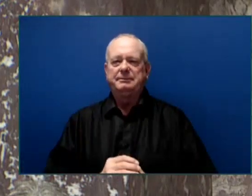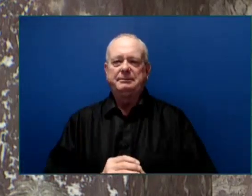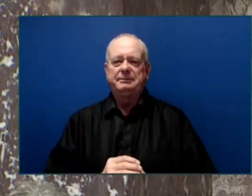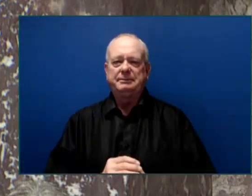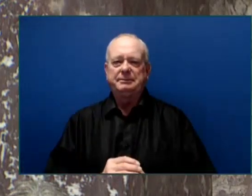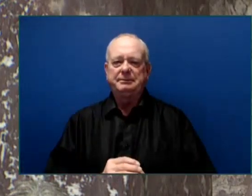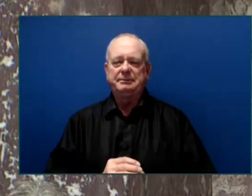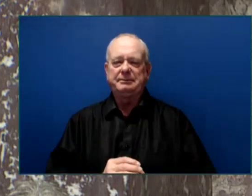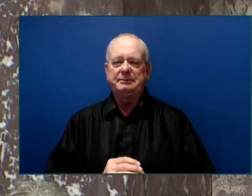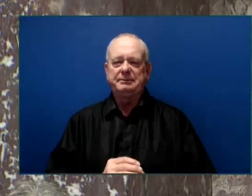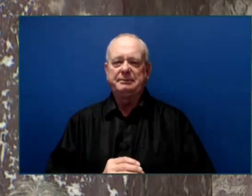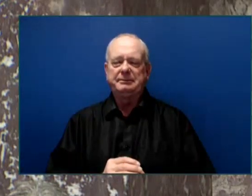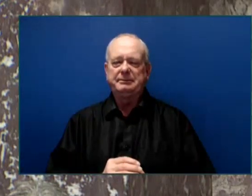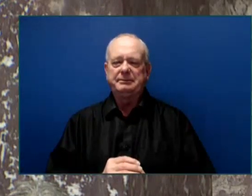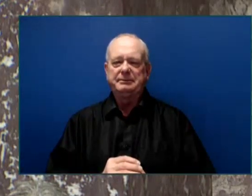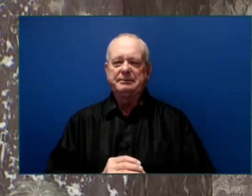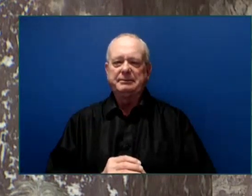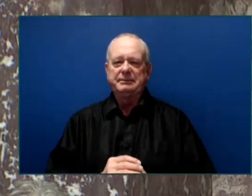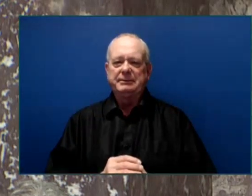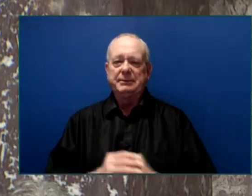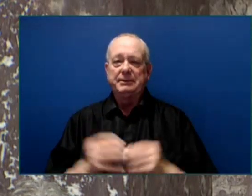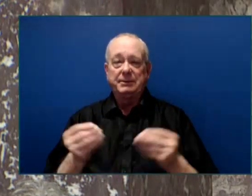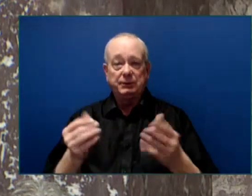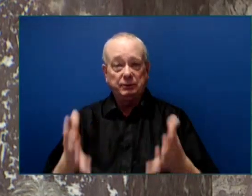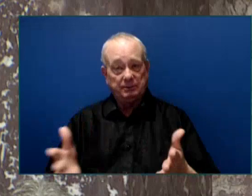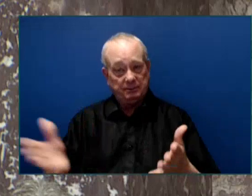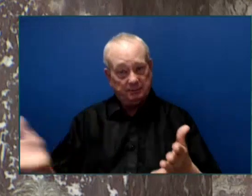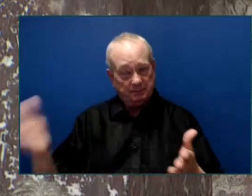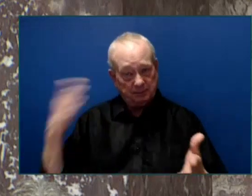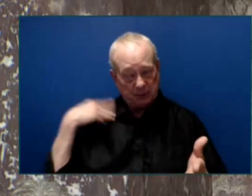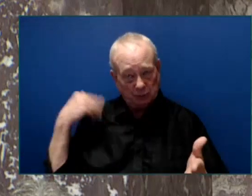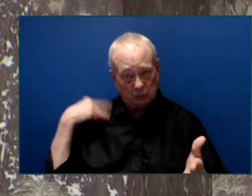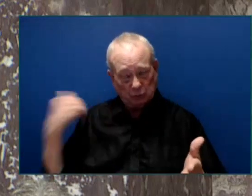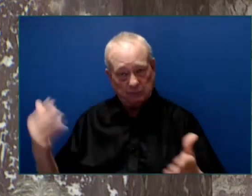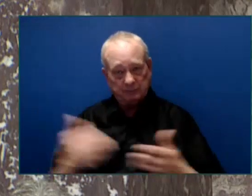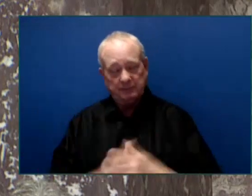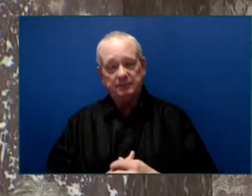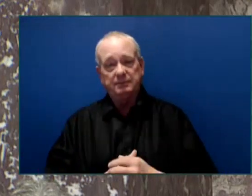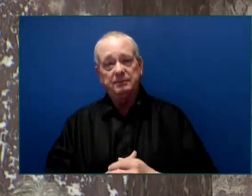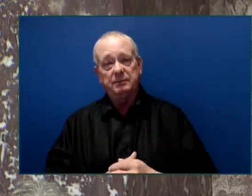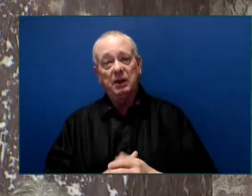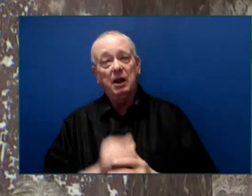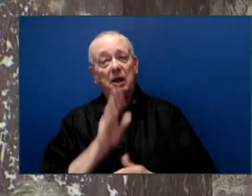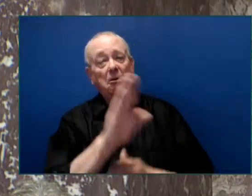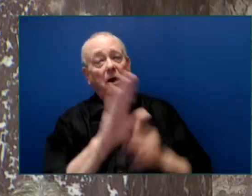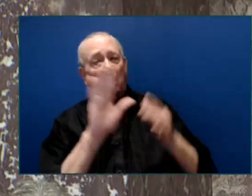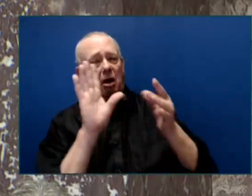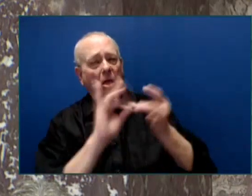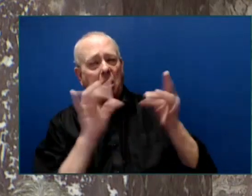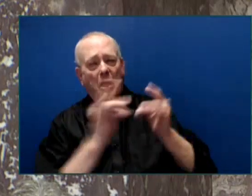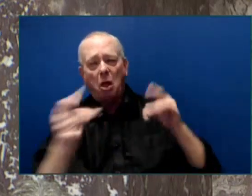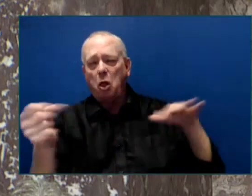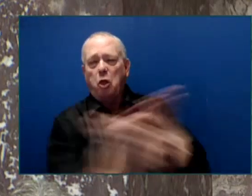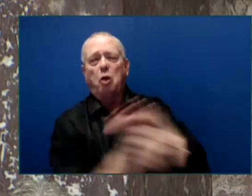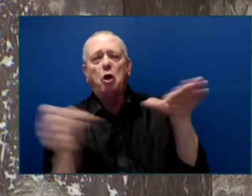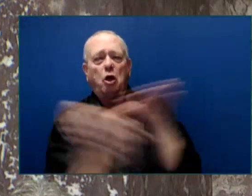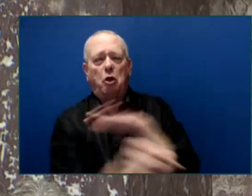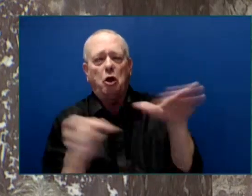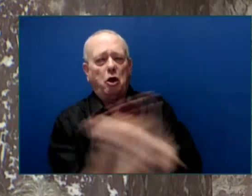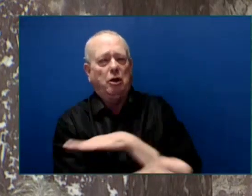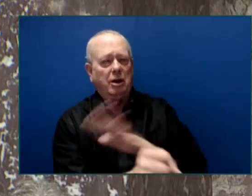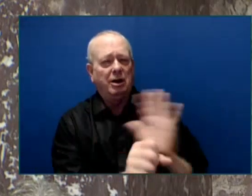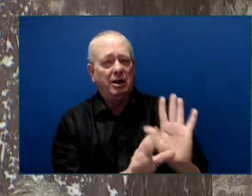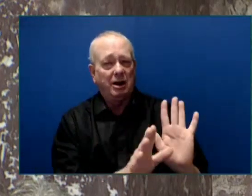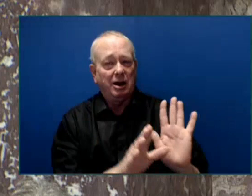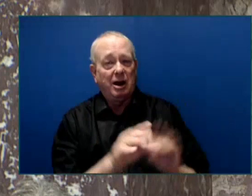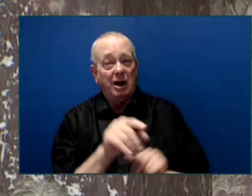Minister. Perhaps, Honourable Speaker, the reason why they talk about it the way they do is because in the comments from the hand-picked Liberal, the